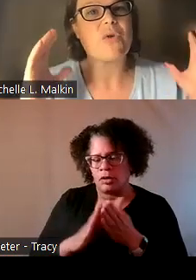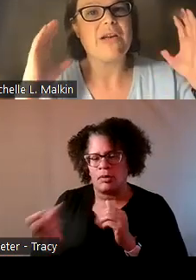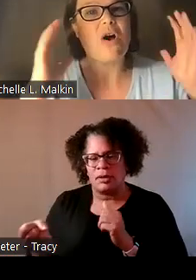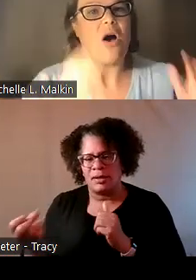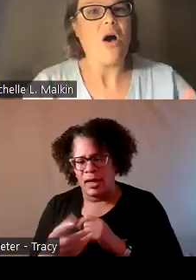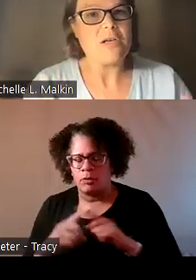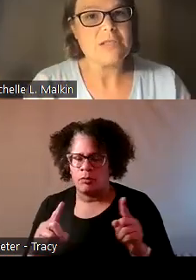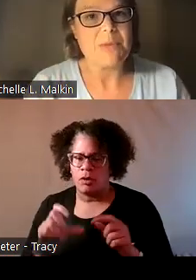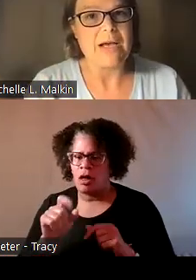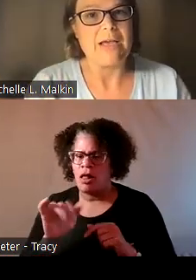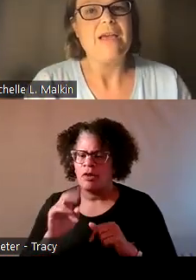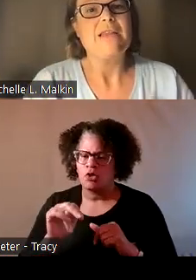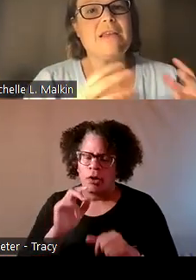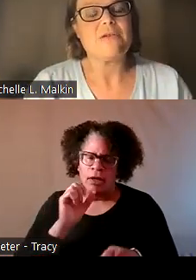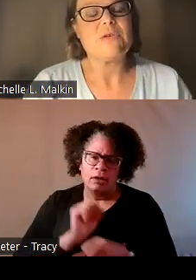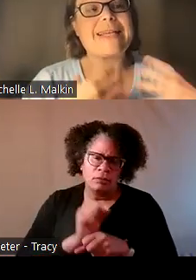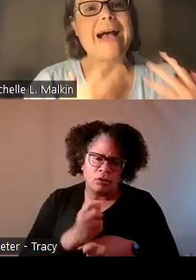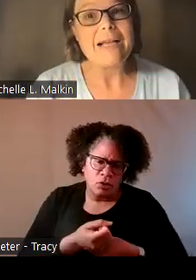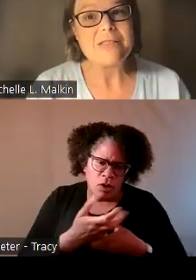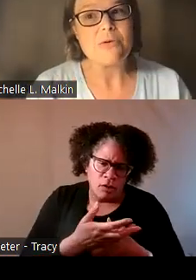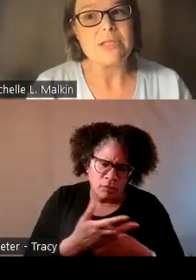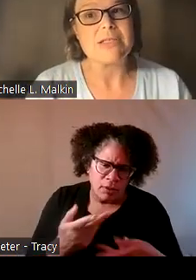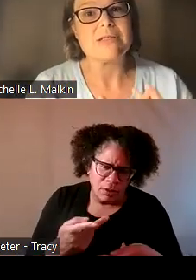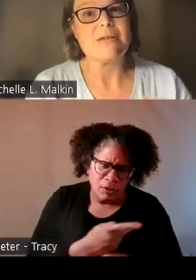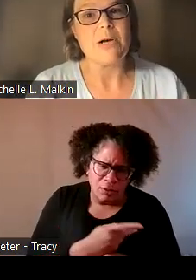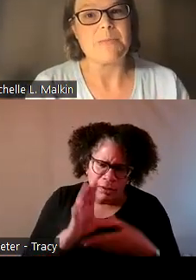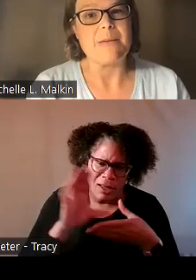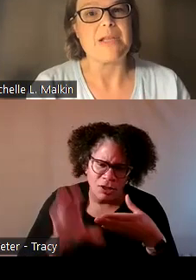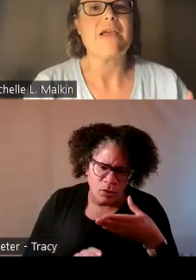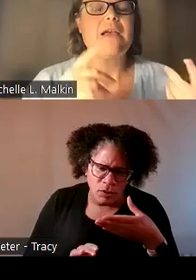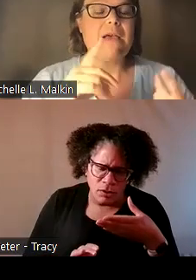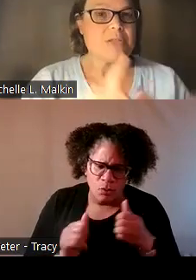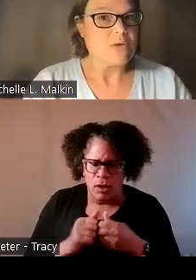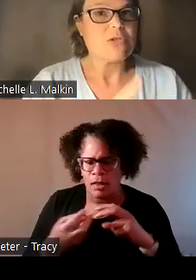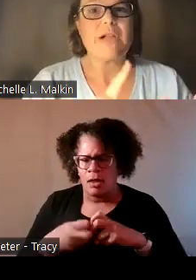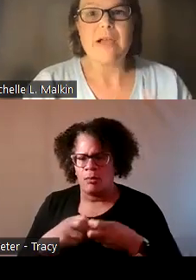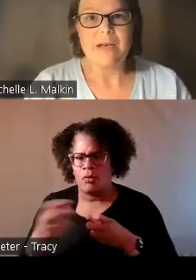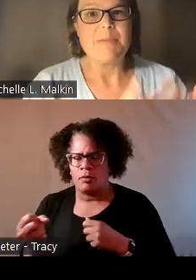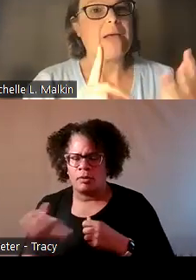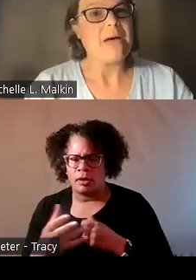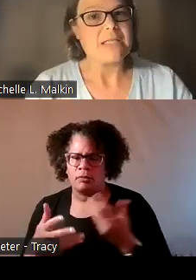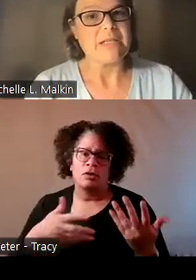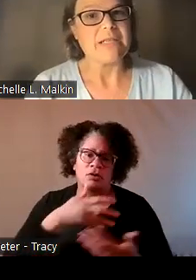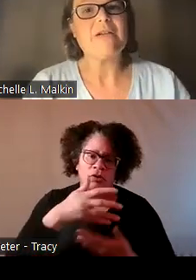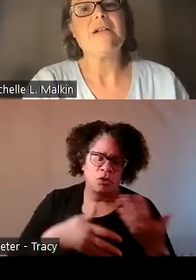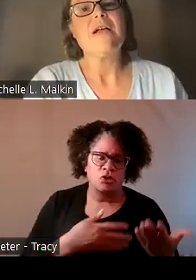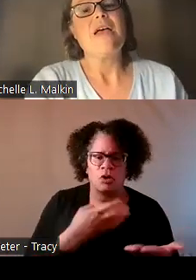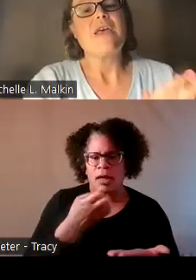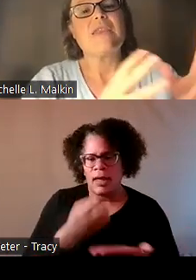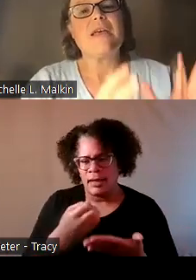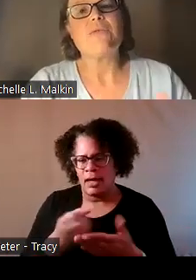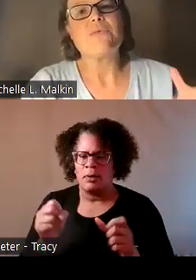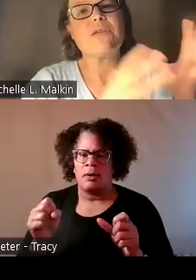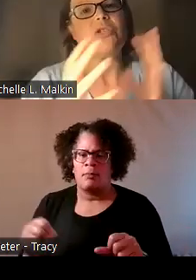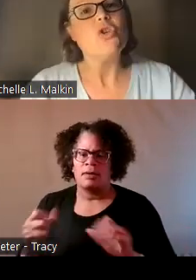the strain caused by the increased consequences of problem gambling, social, economic, and possibly legal,